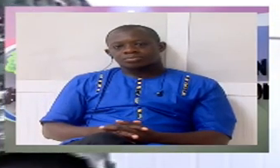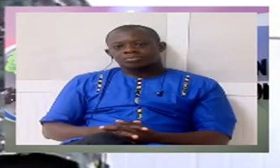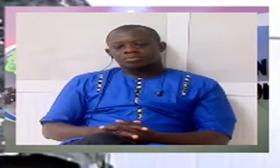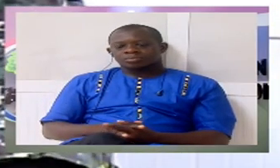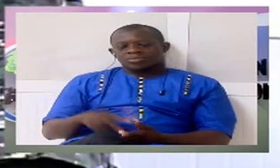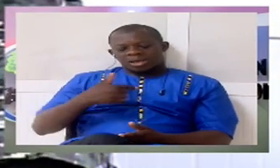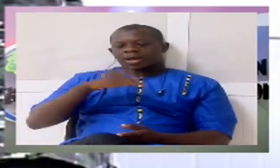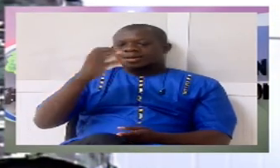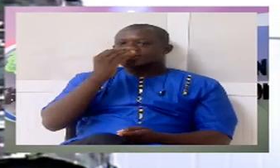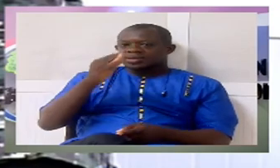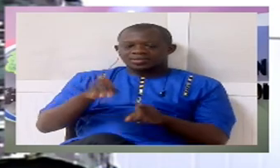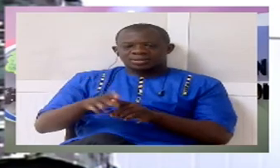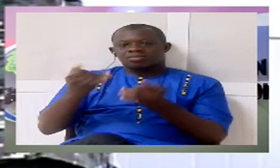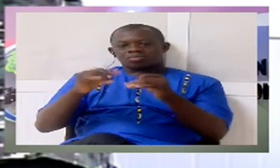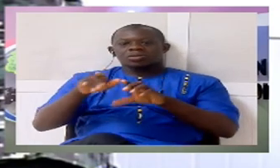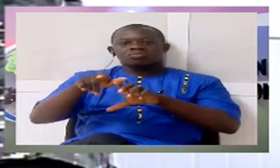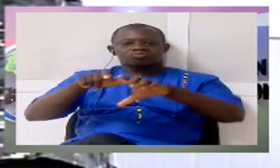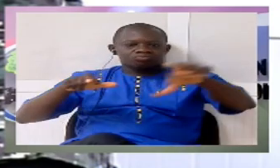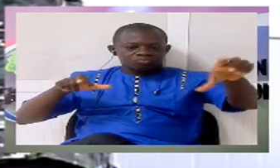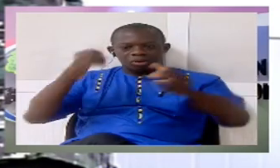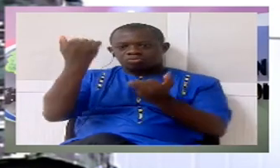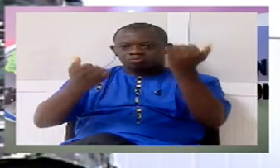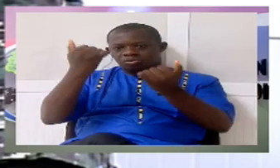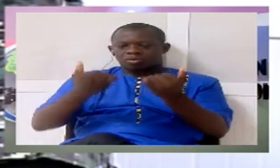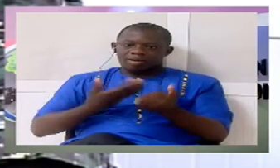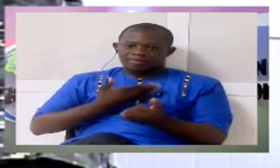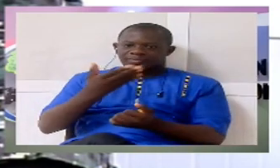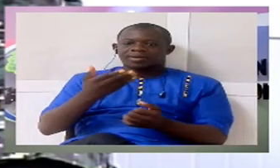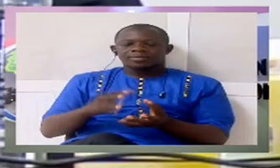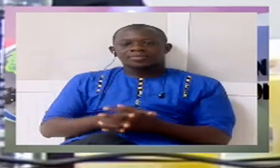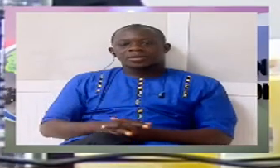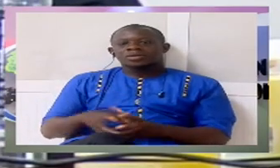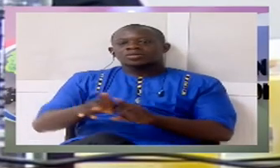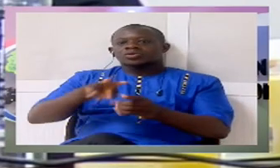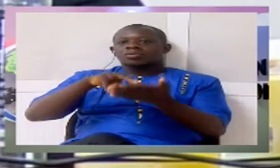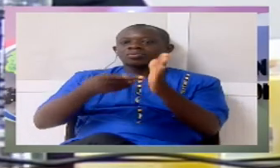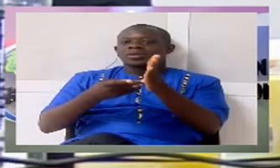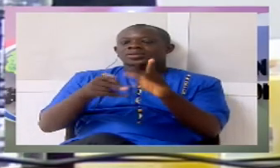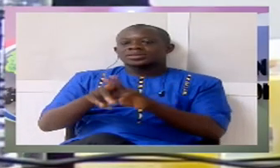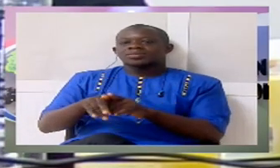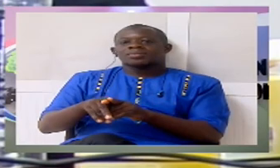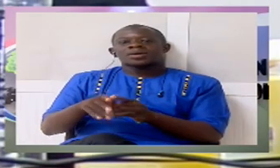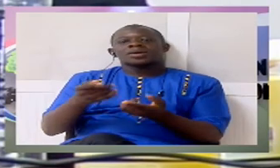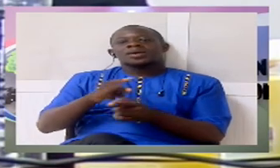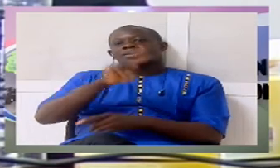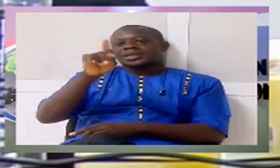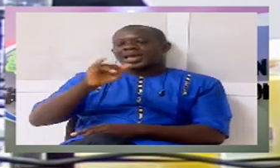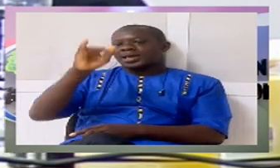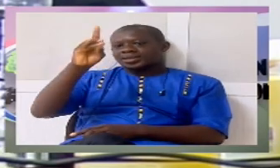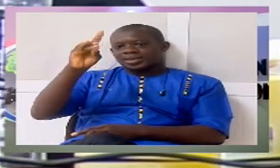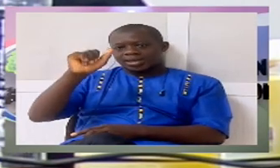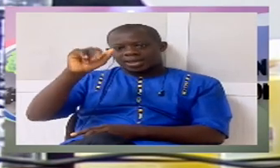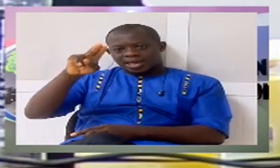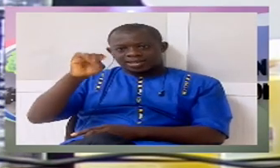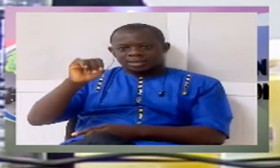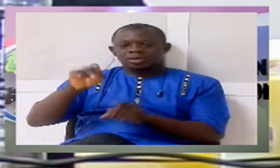bu gudala. I can say it's a familiar because it was the long, it was long Benz. So that's a sedan and not